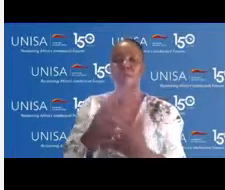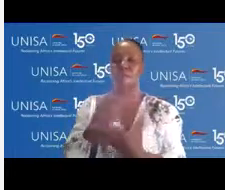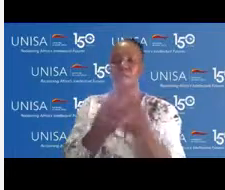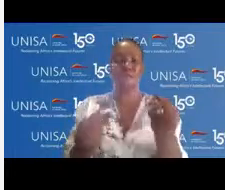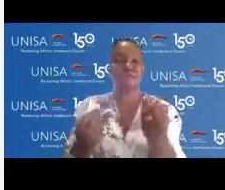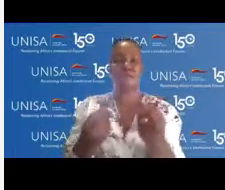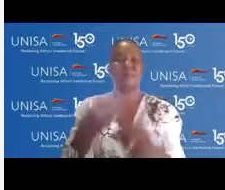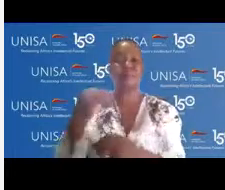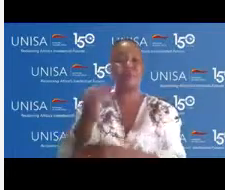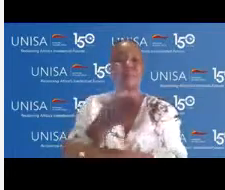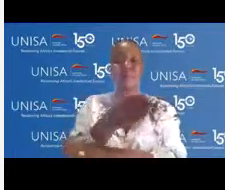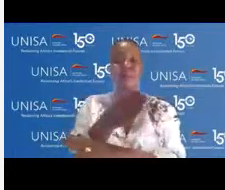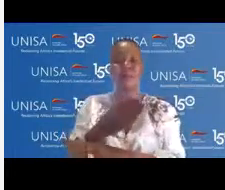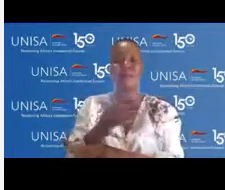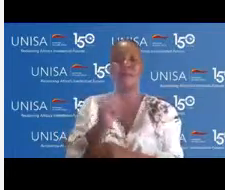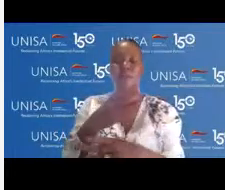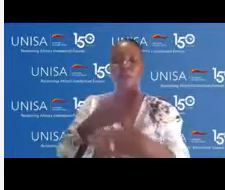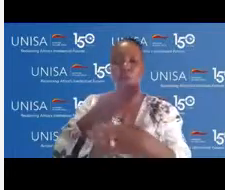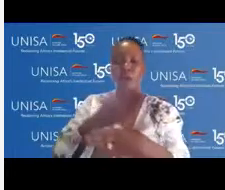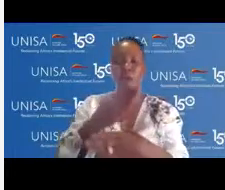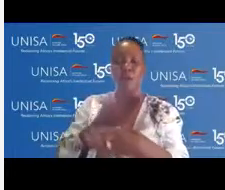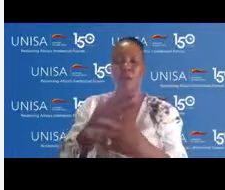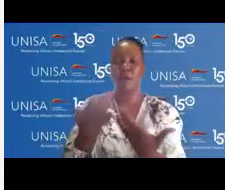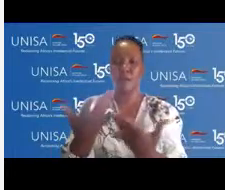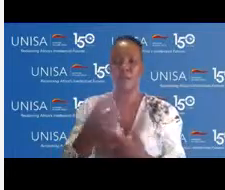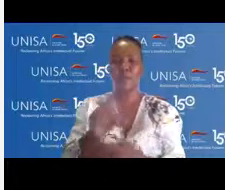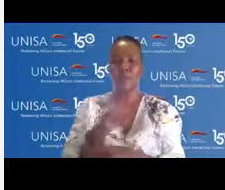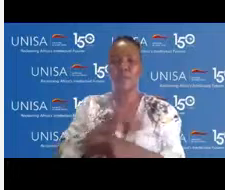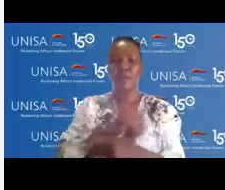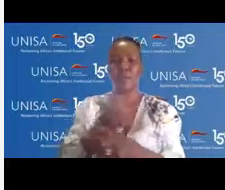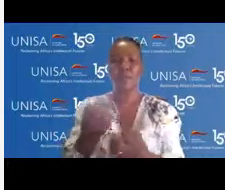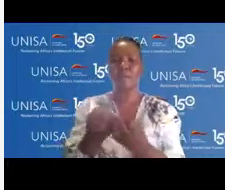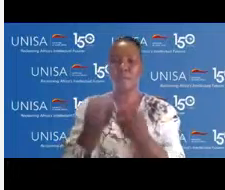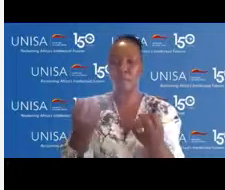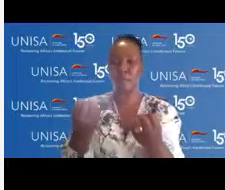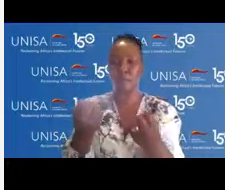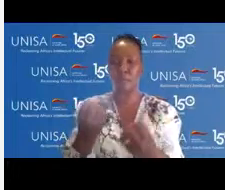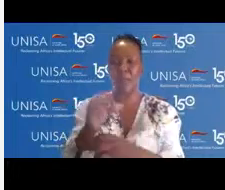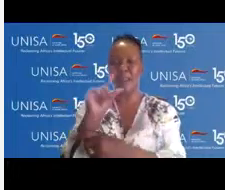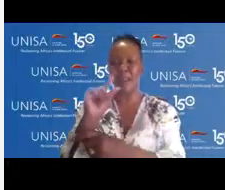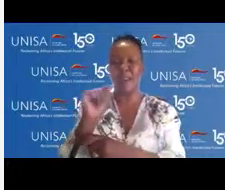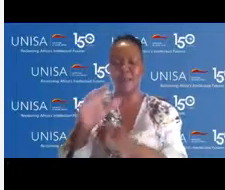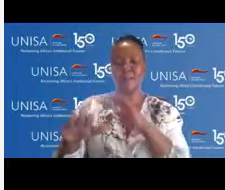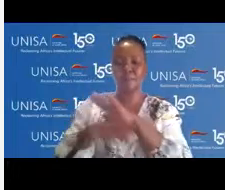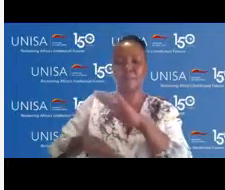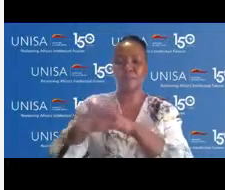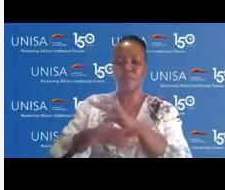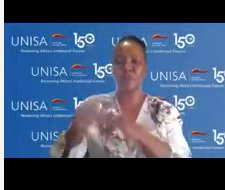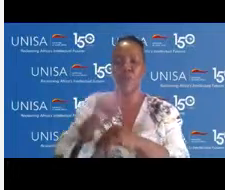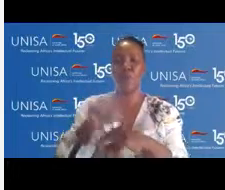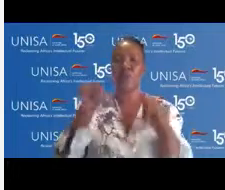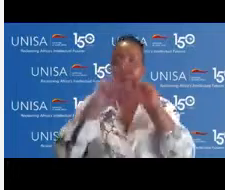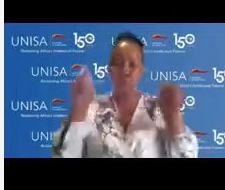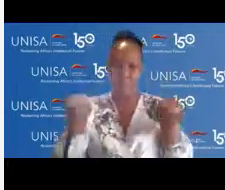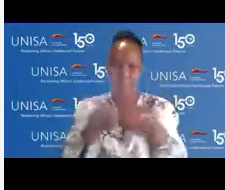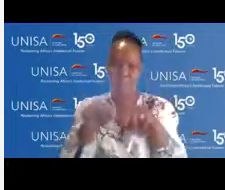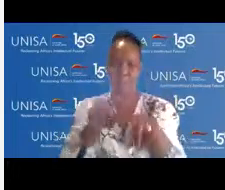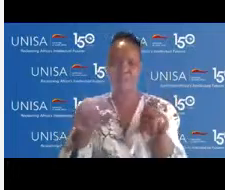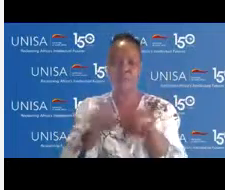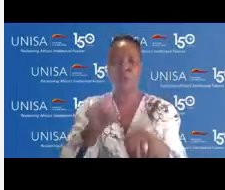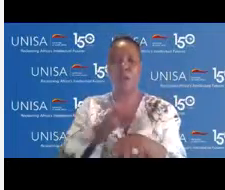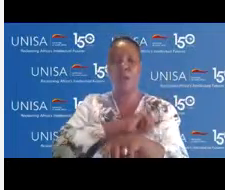running, it's just hidden away there because you've got so much little space on your screen. So that's why it's like that. So let me just close that